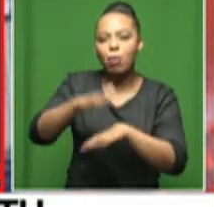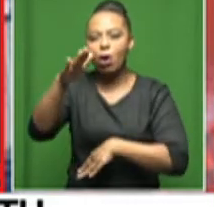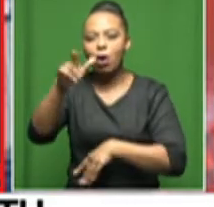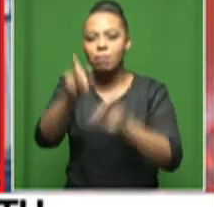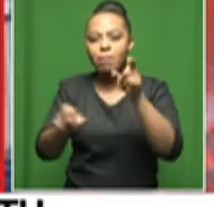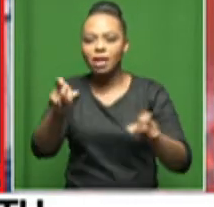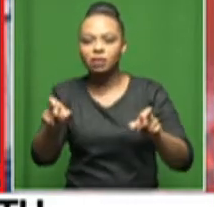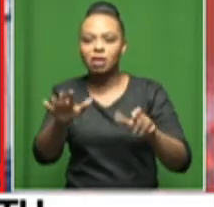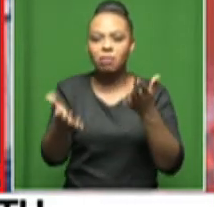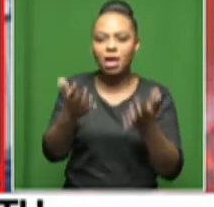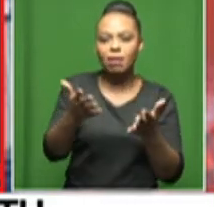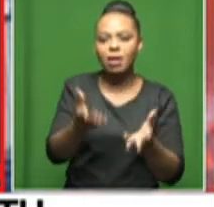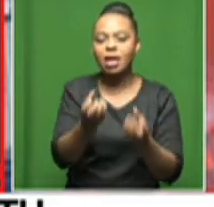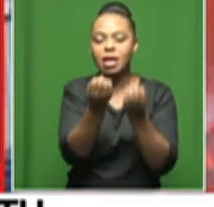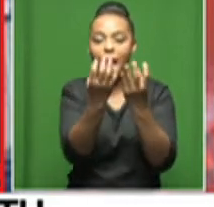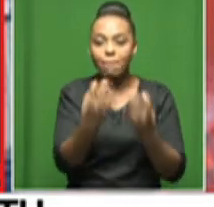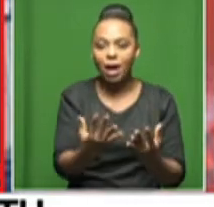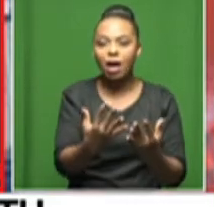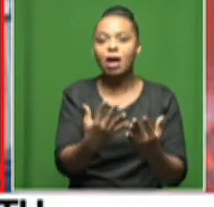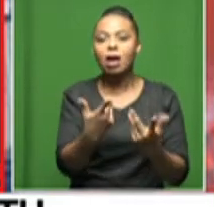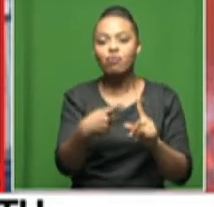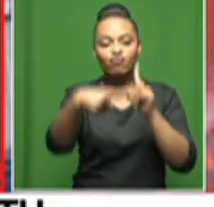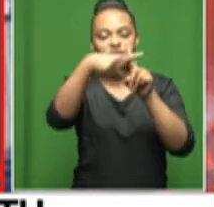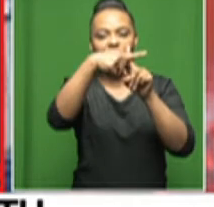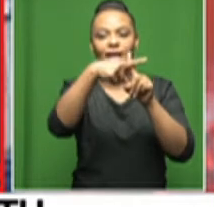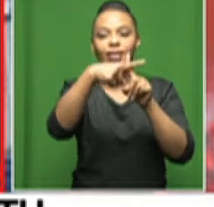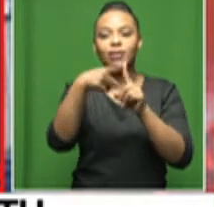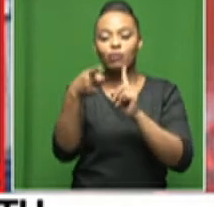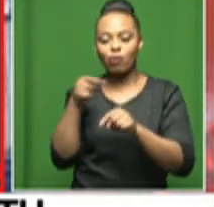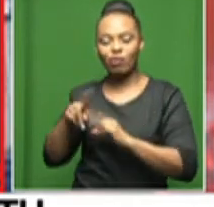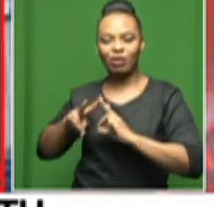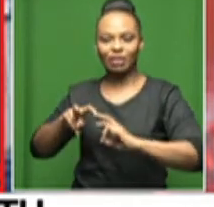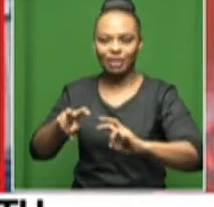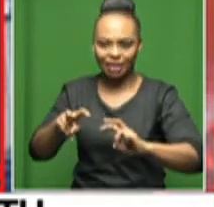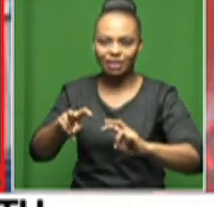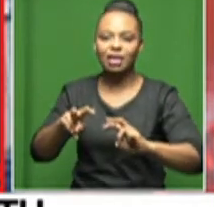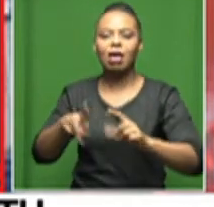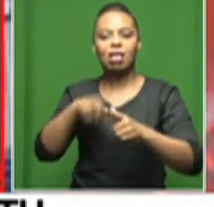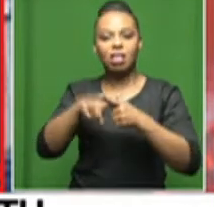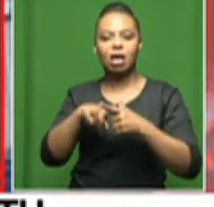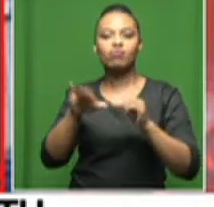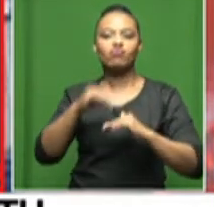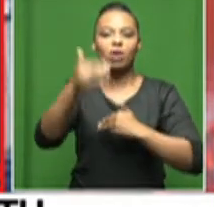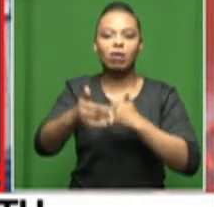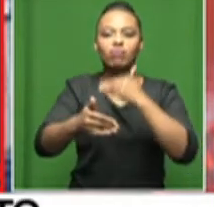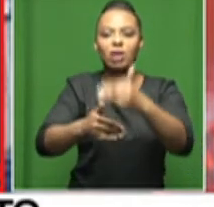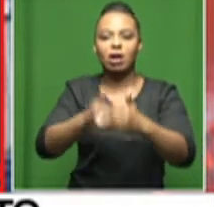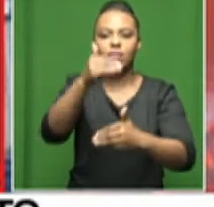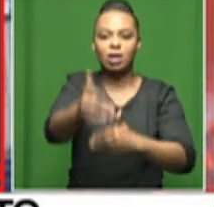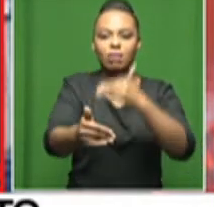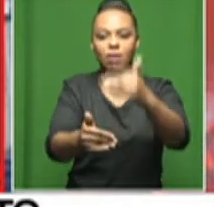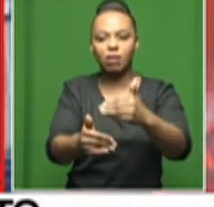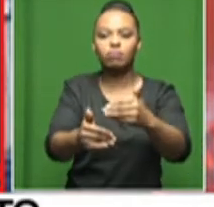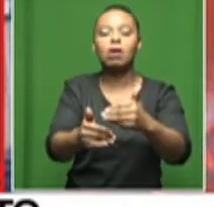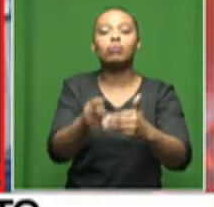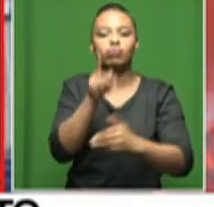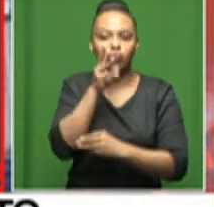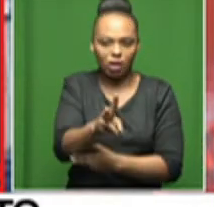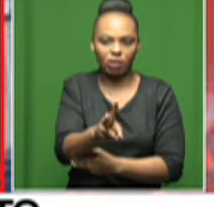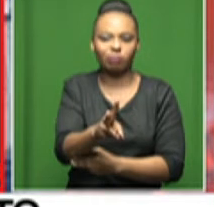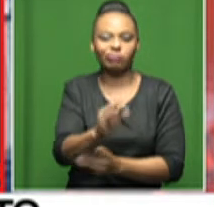people once those numbers that are needed in the study are fulfilled. That process is fairly advanced. We have had